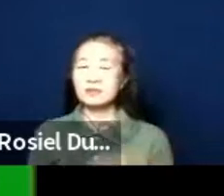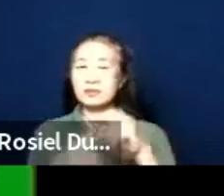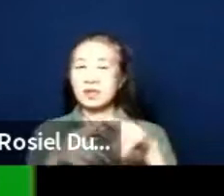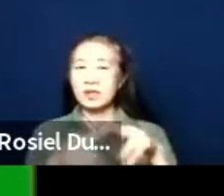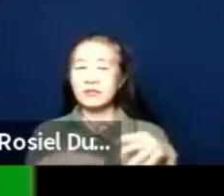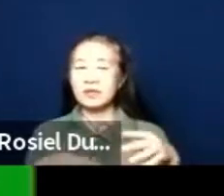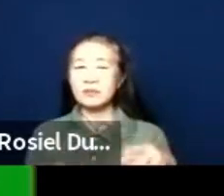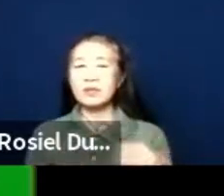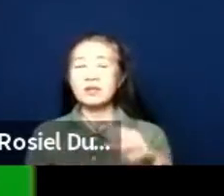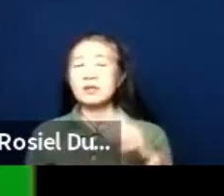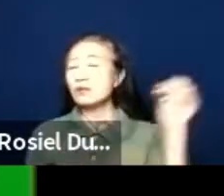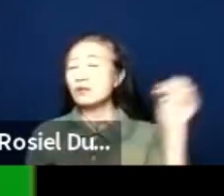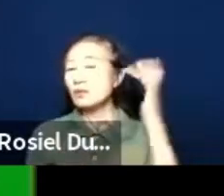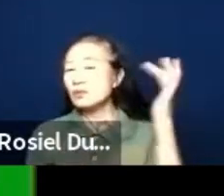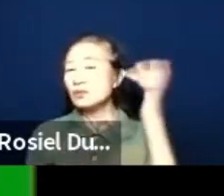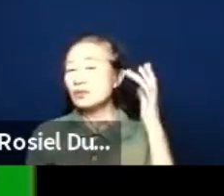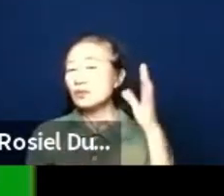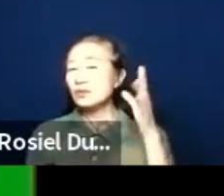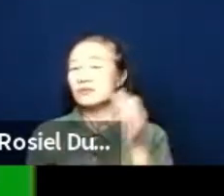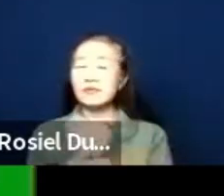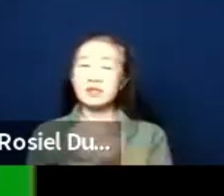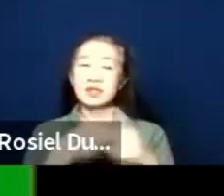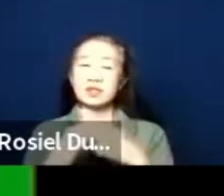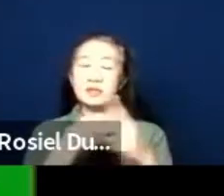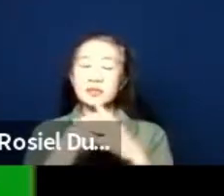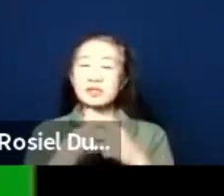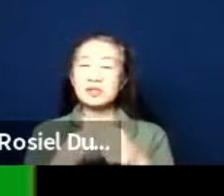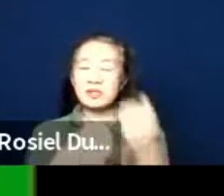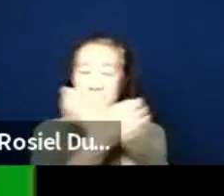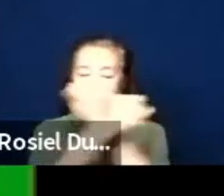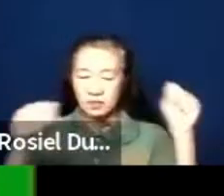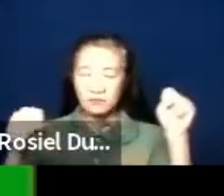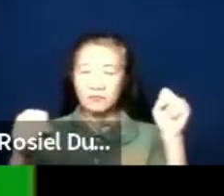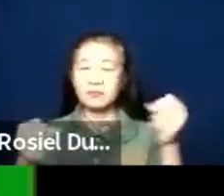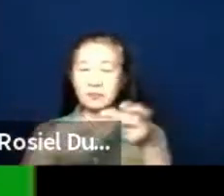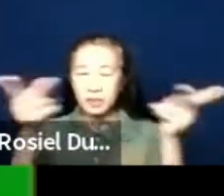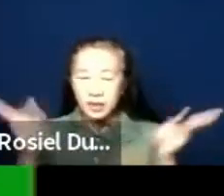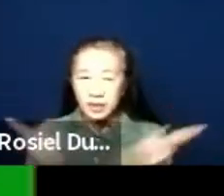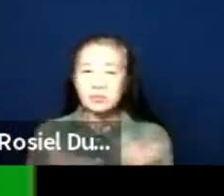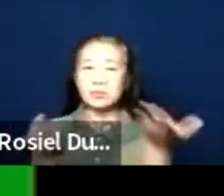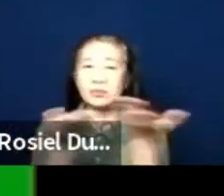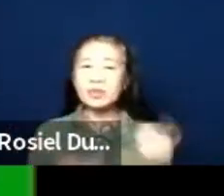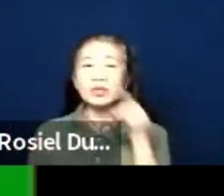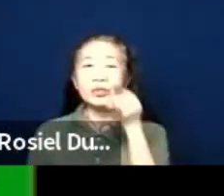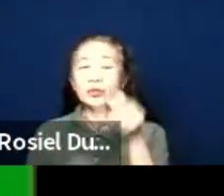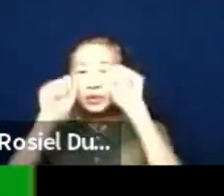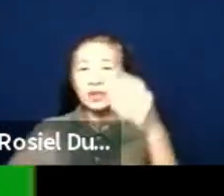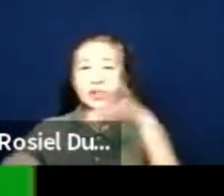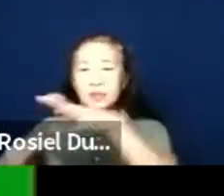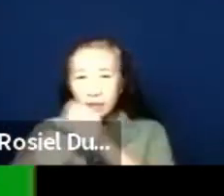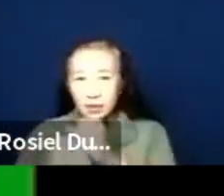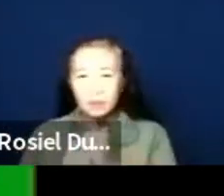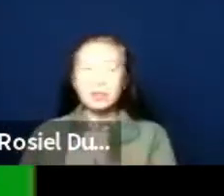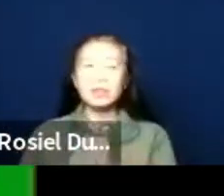make an audio file that is kept in a safe place where you can access it. Next, keep